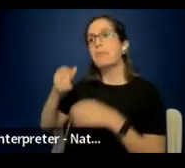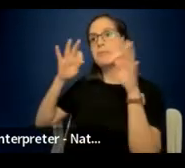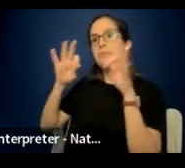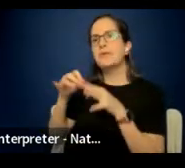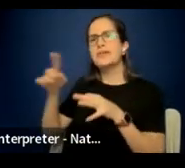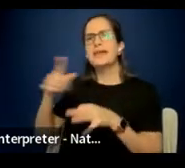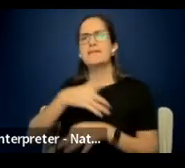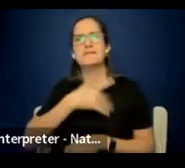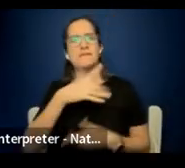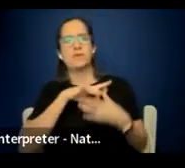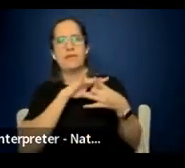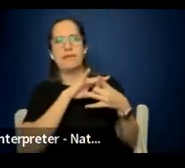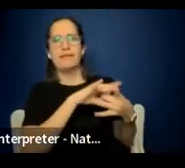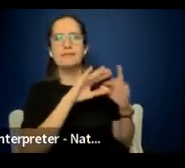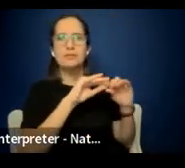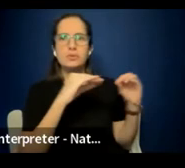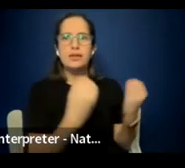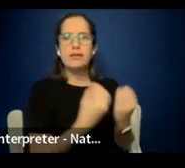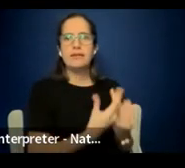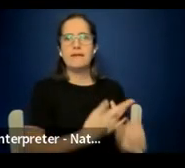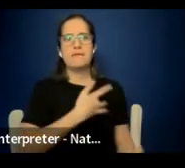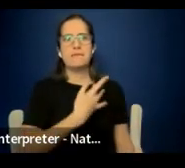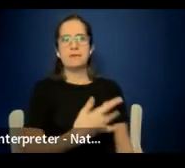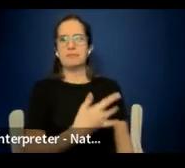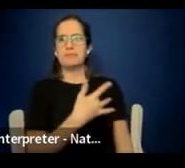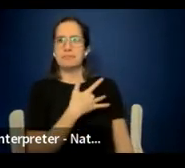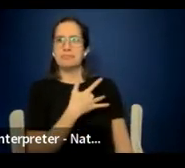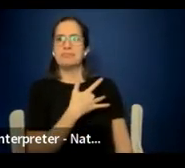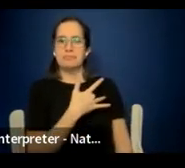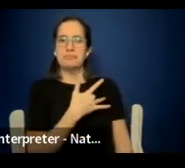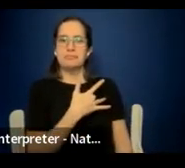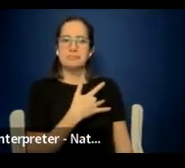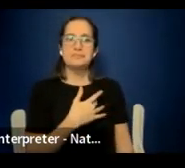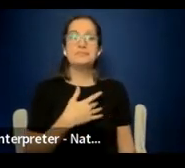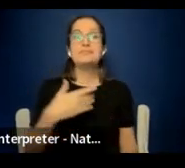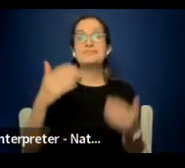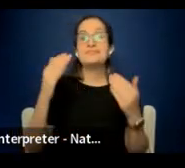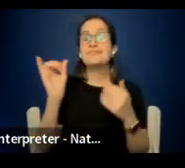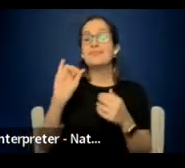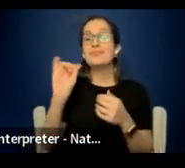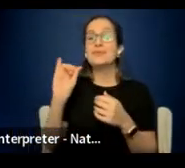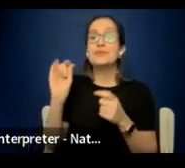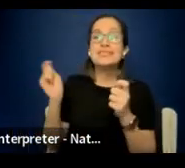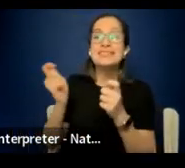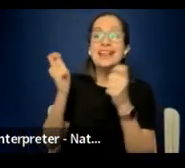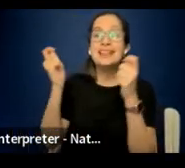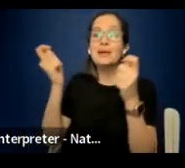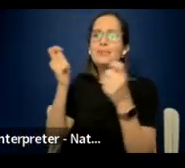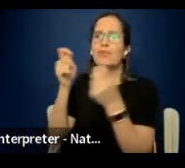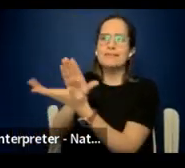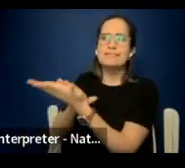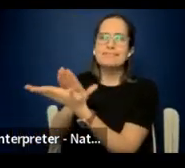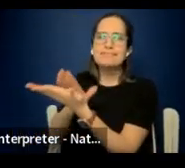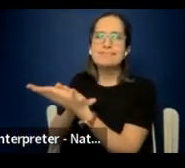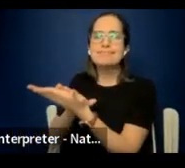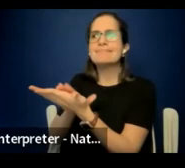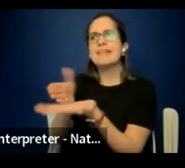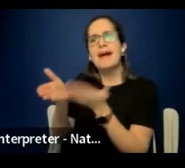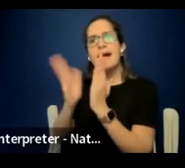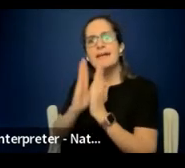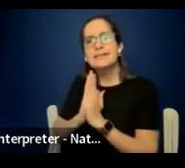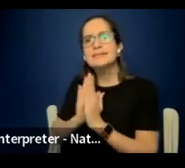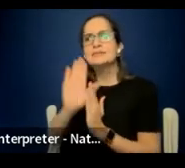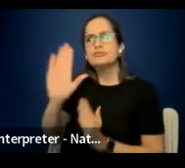connected to the organization and feel appreciated. And celebrating and acknowledging volunteers however you can, and asking volunteers to share stories about